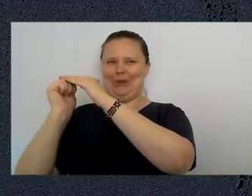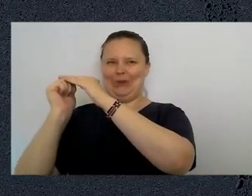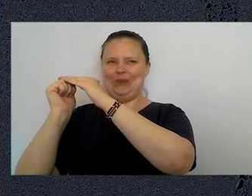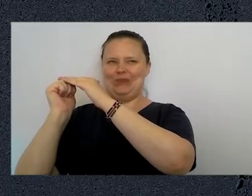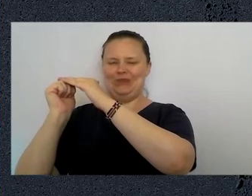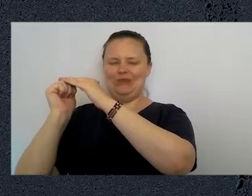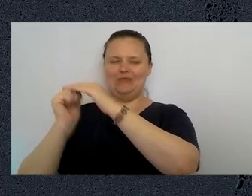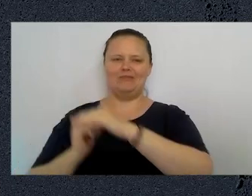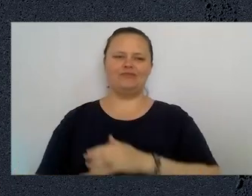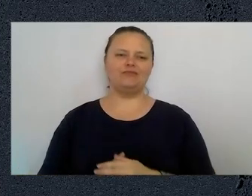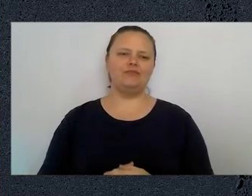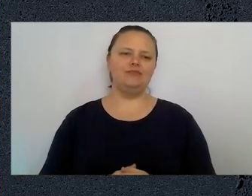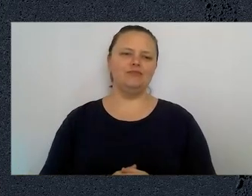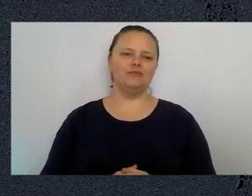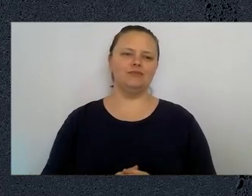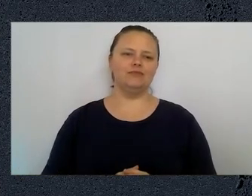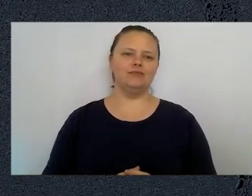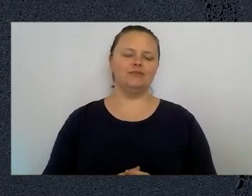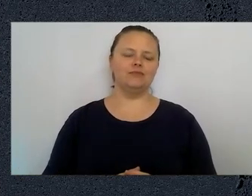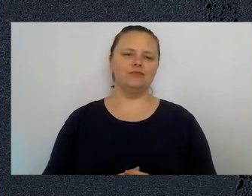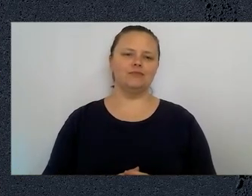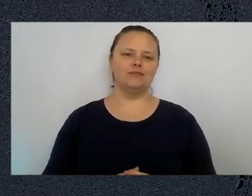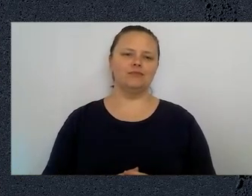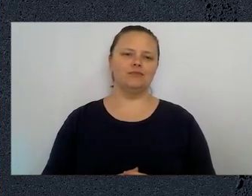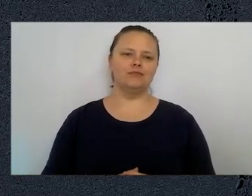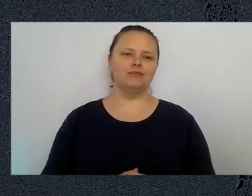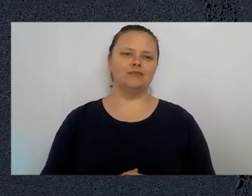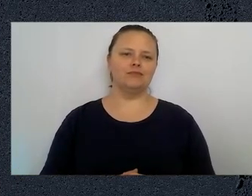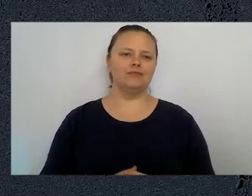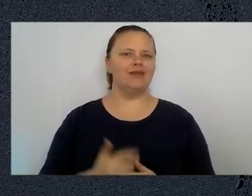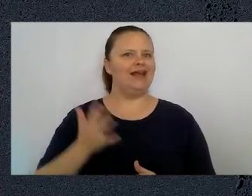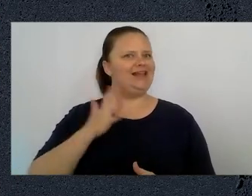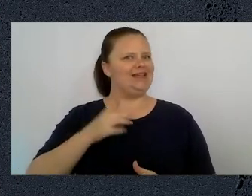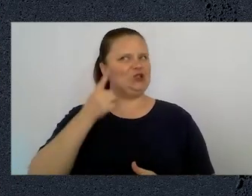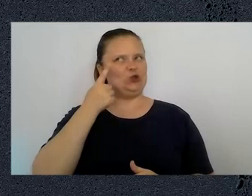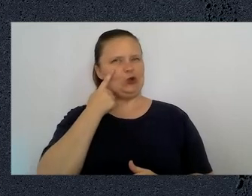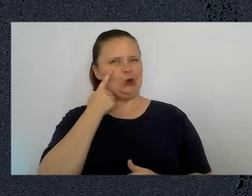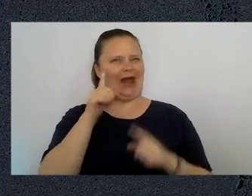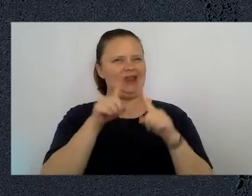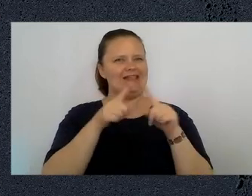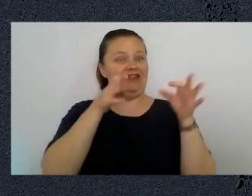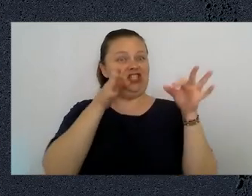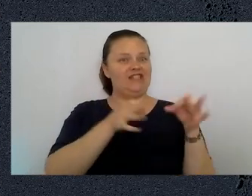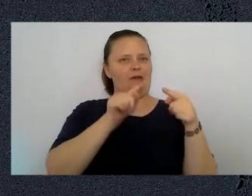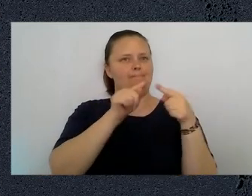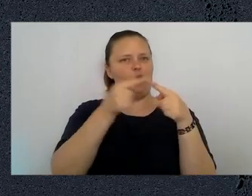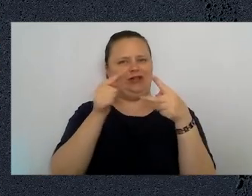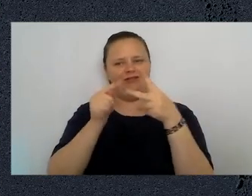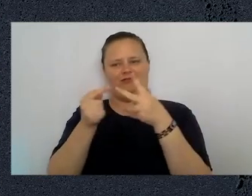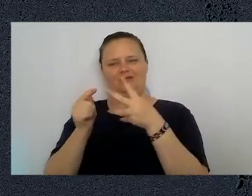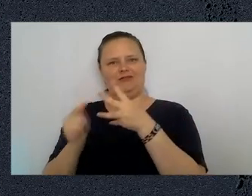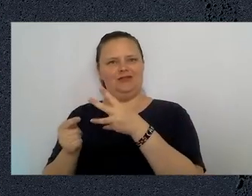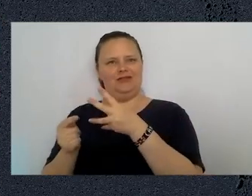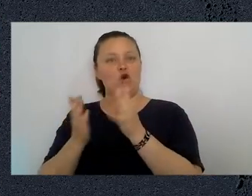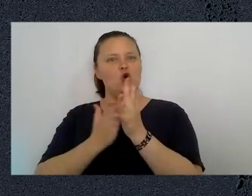it's one of those things where we have to track the different decision points throughout the rest of the